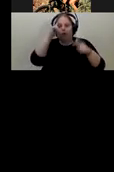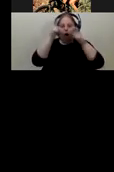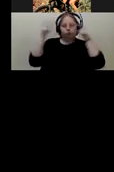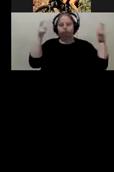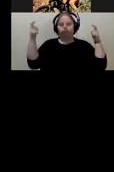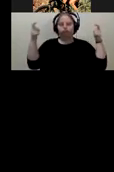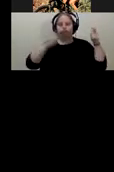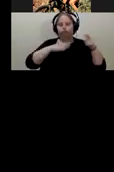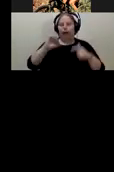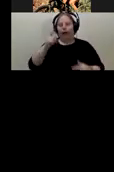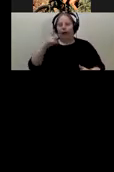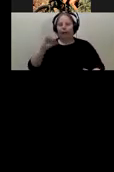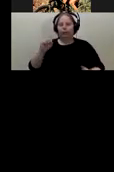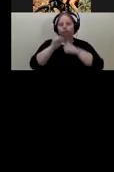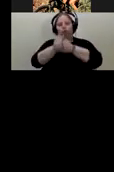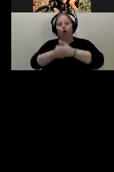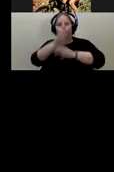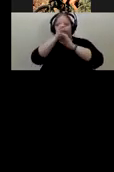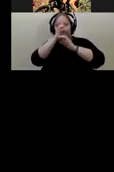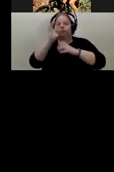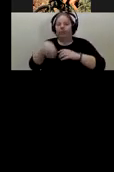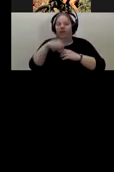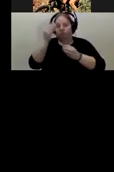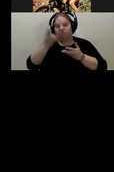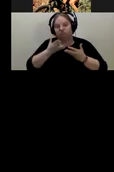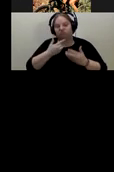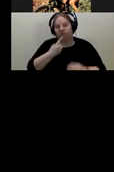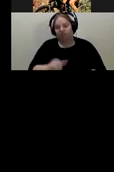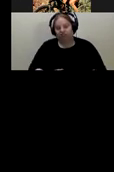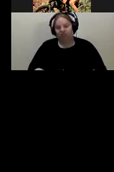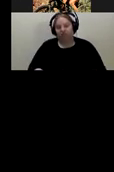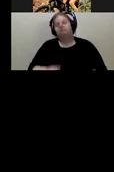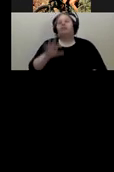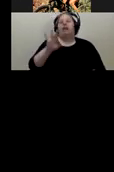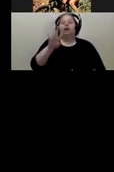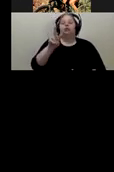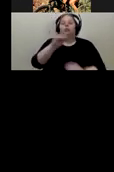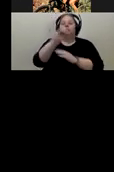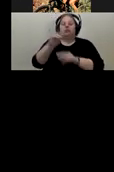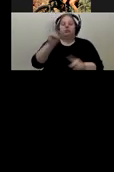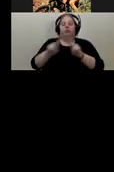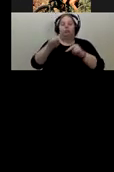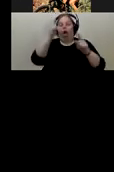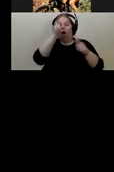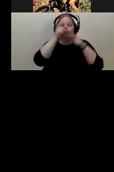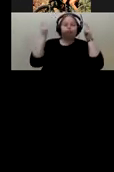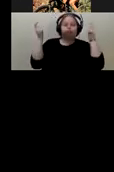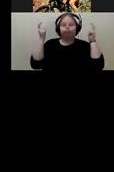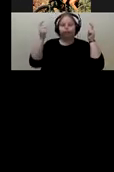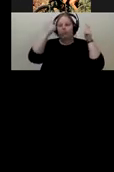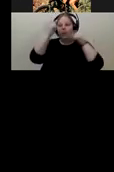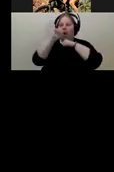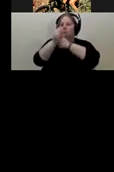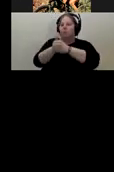own ethics. That's what that says to me. And 92% of us have an overinflated sense of our own